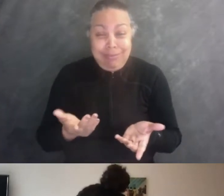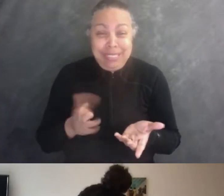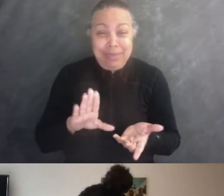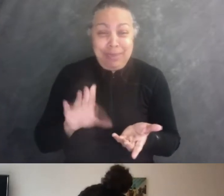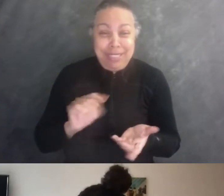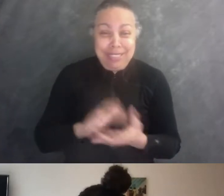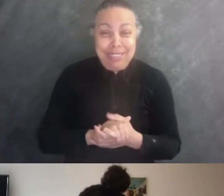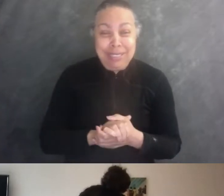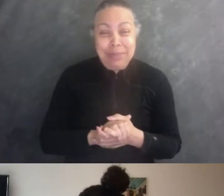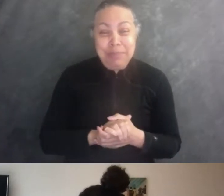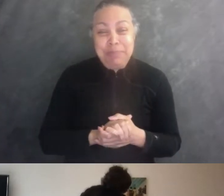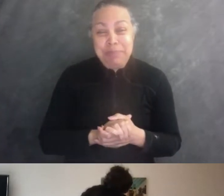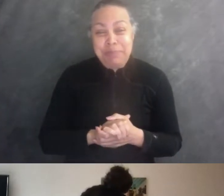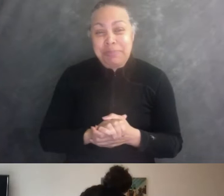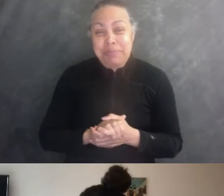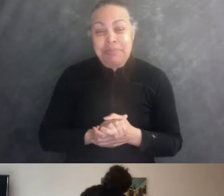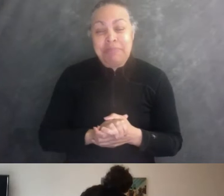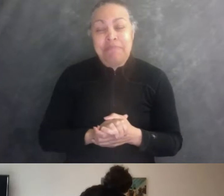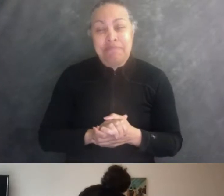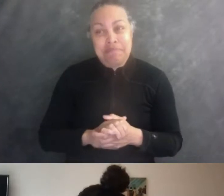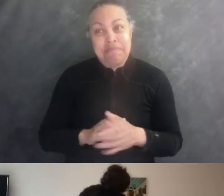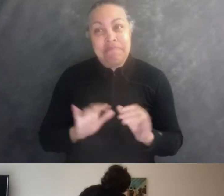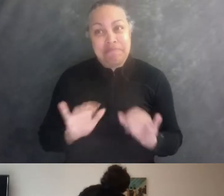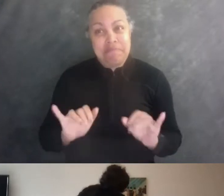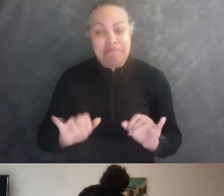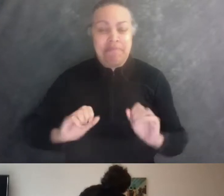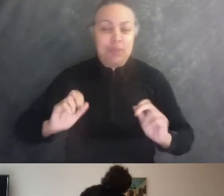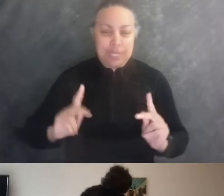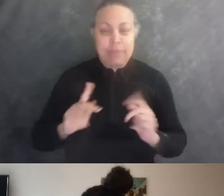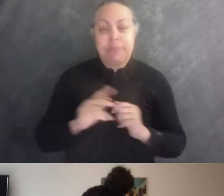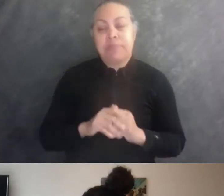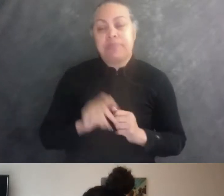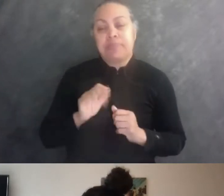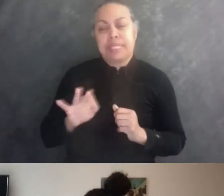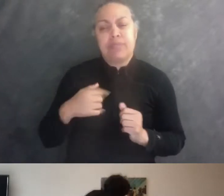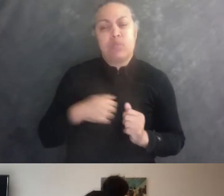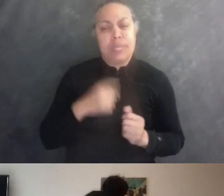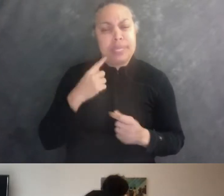But let's see. So if we think about how,